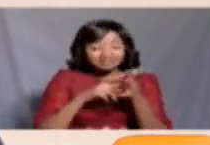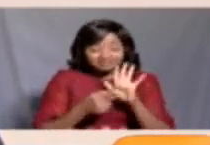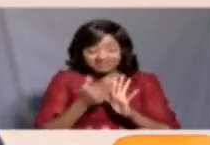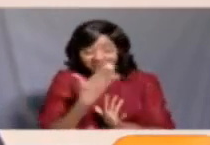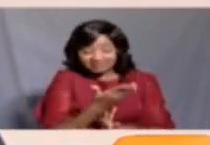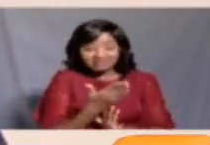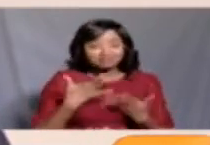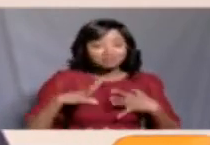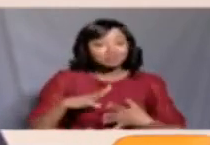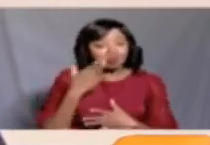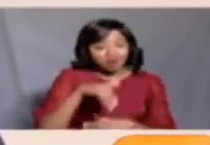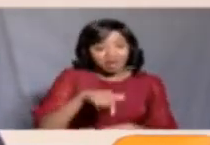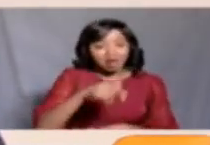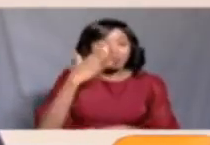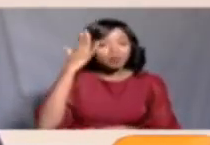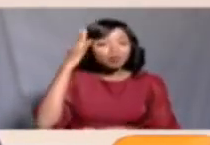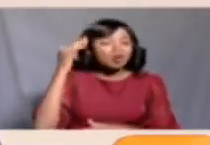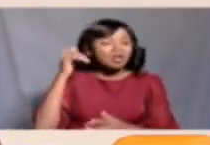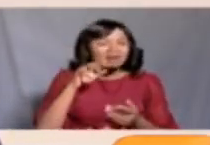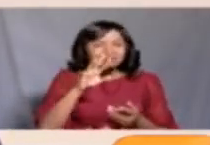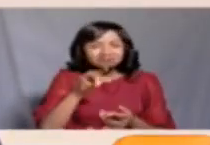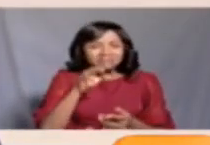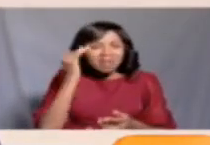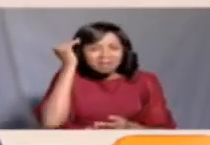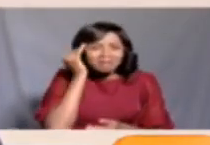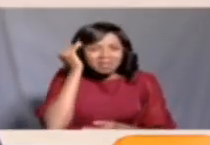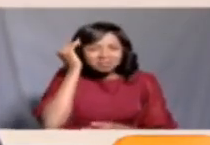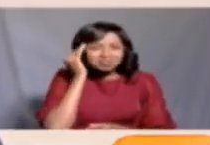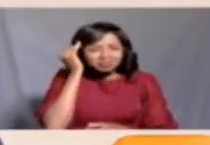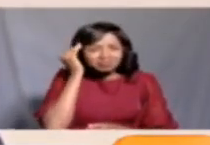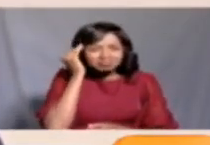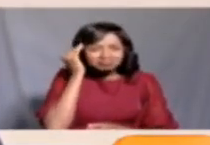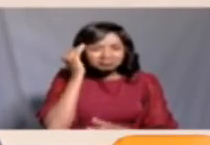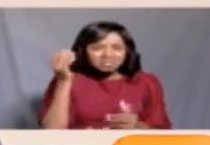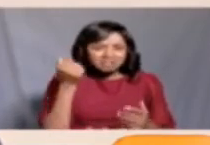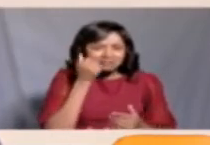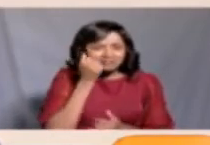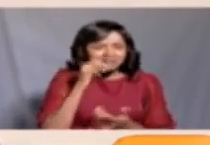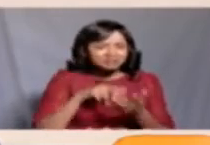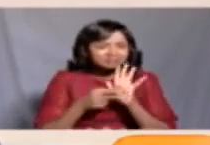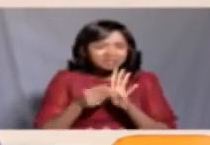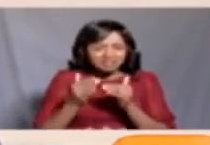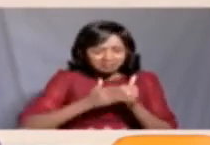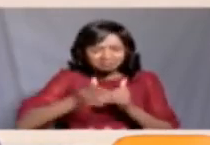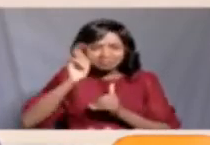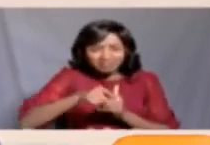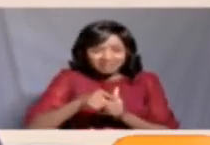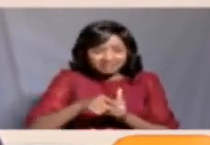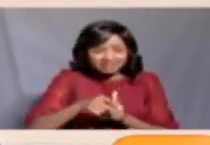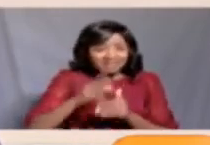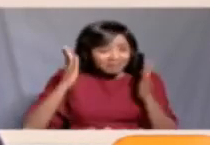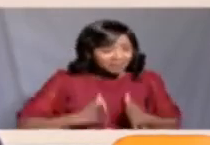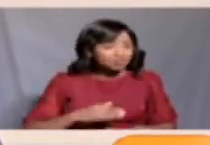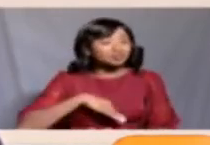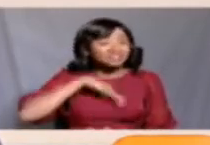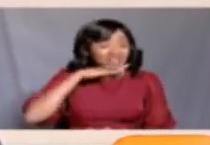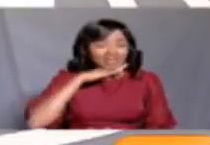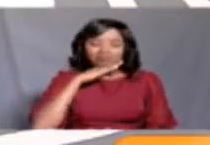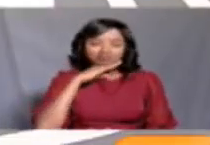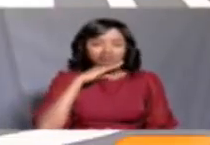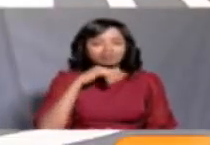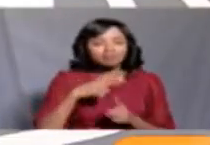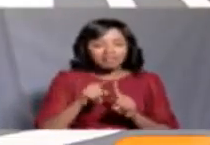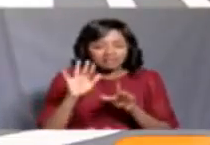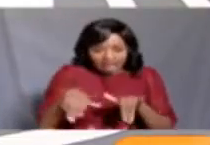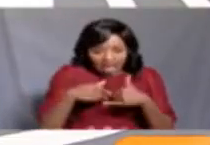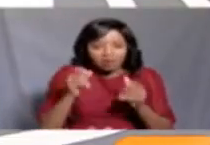not necessarily mean that it has to end up in a dire or catastrophic end. What we're seeing is unmanaged mental illness getting to that end.